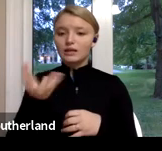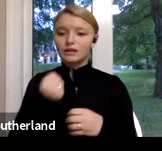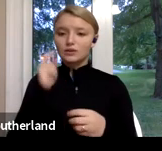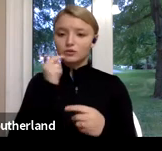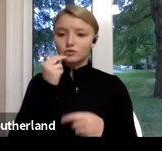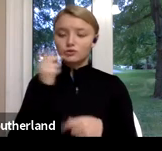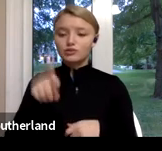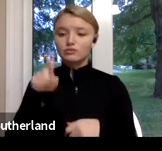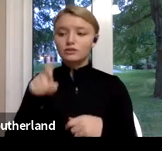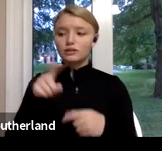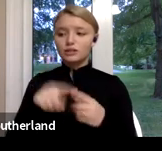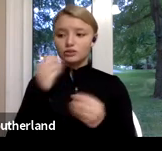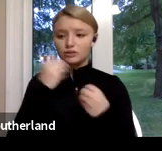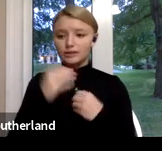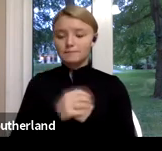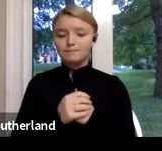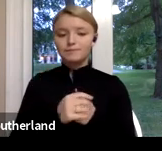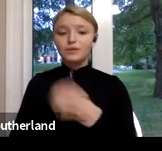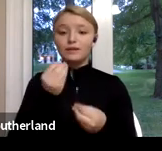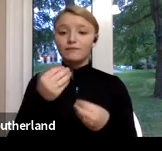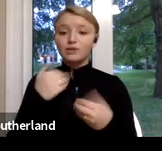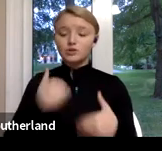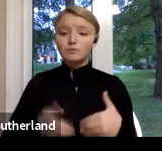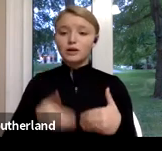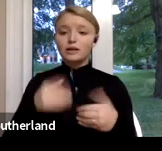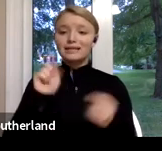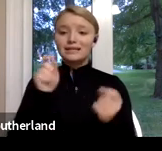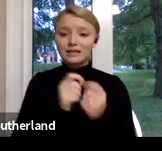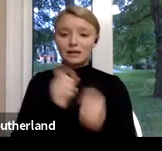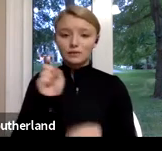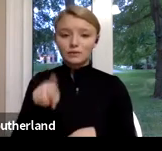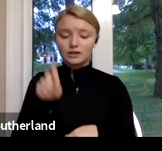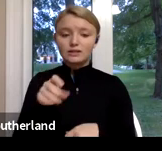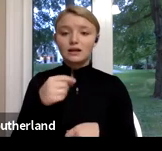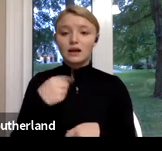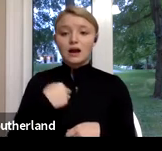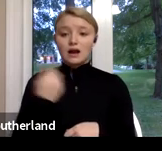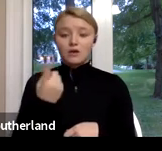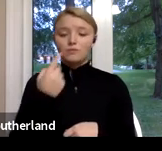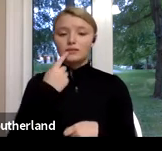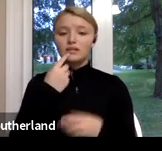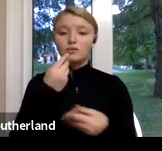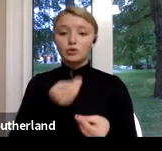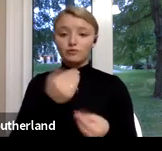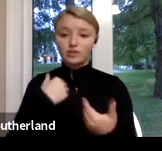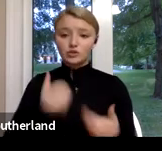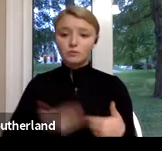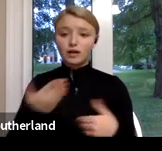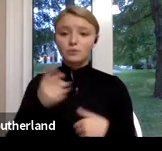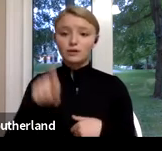Feed your body exactly what it needs. I always say when you feed your body what it needs, it can then heal